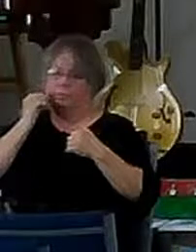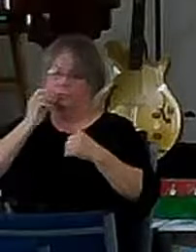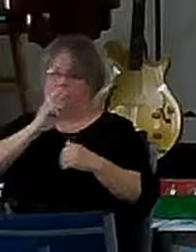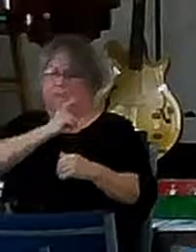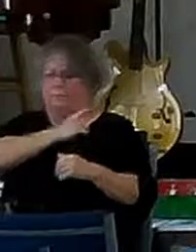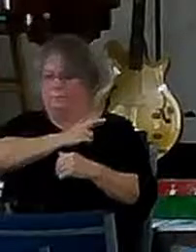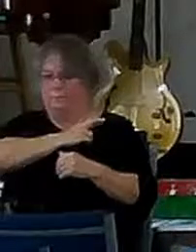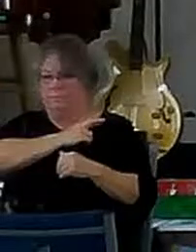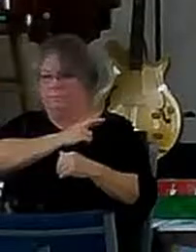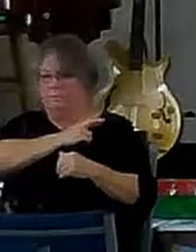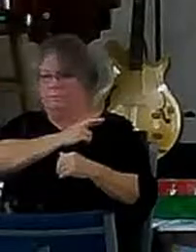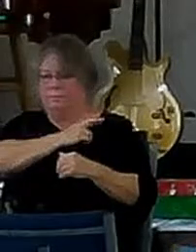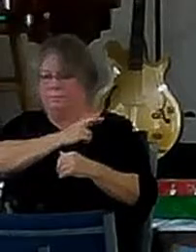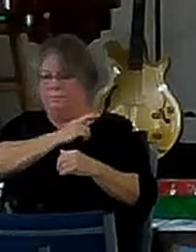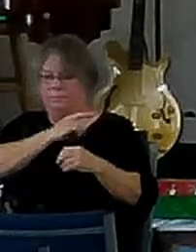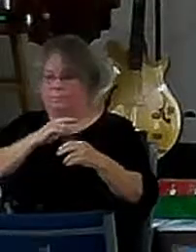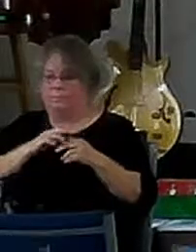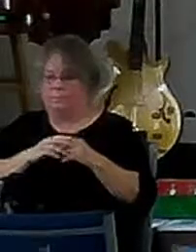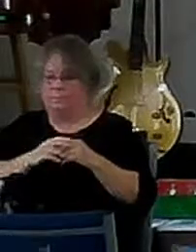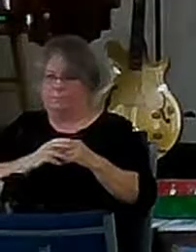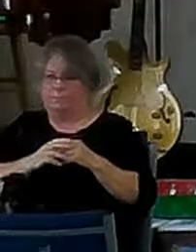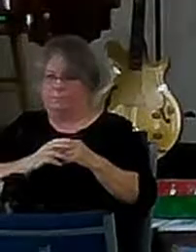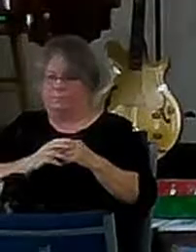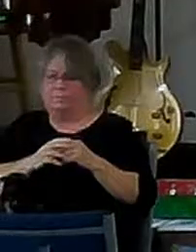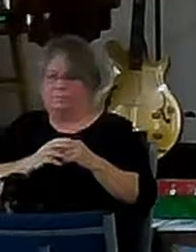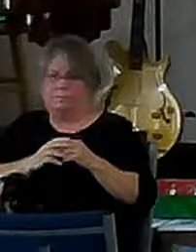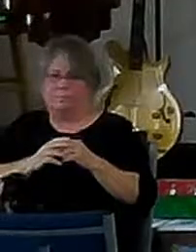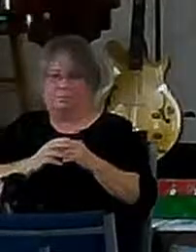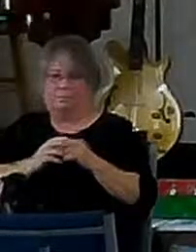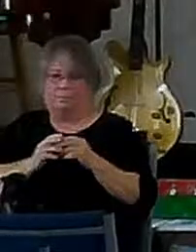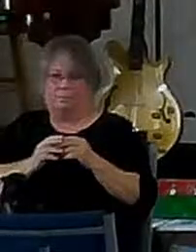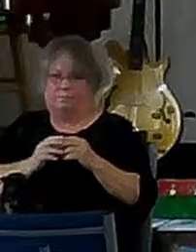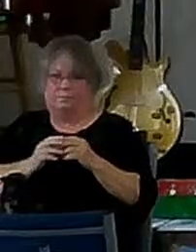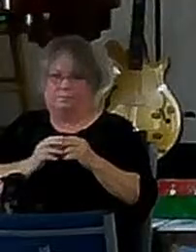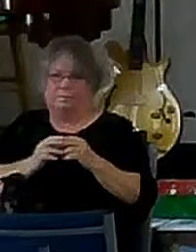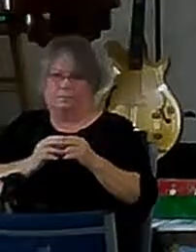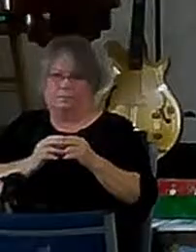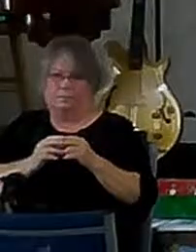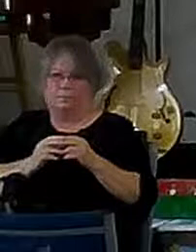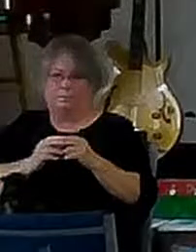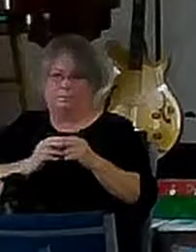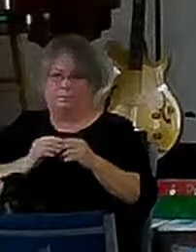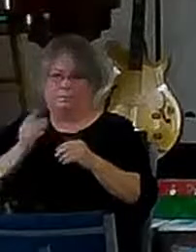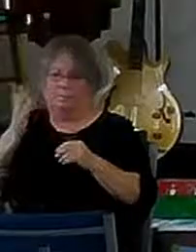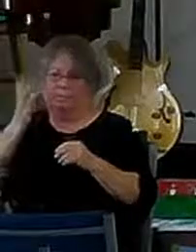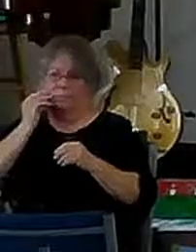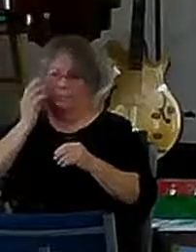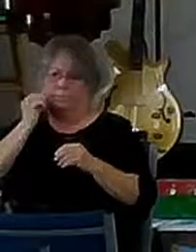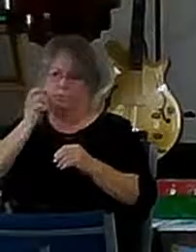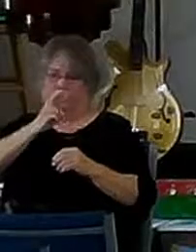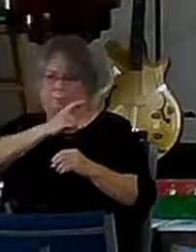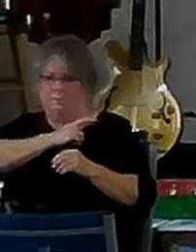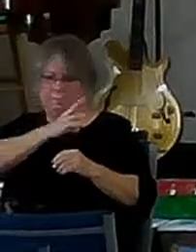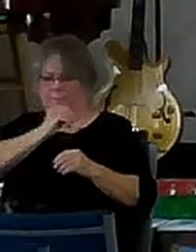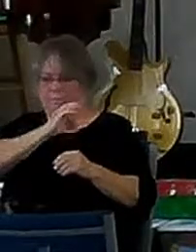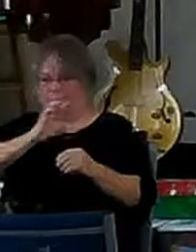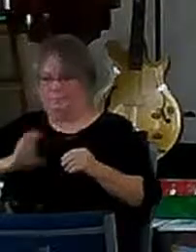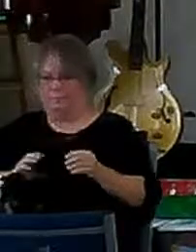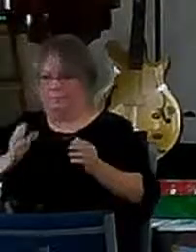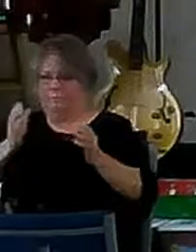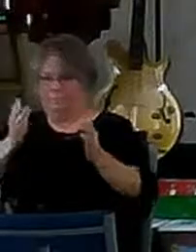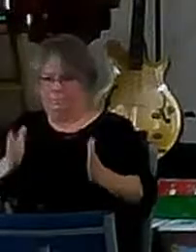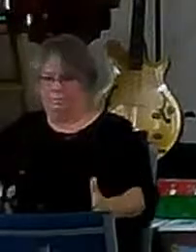is no difference really between an evangelical classical Christian and a Mormon. They're just